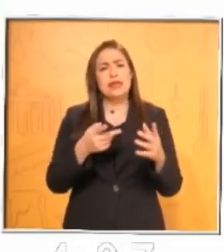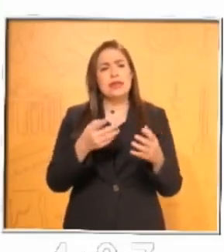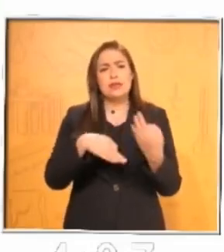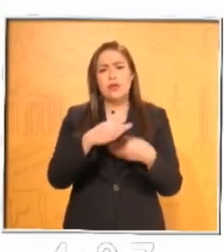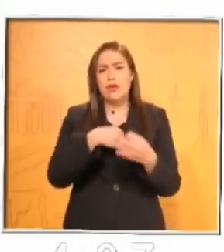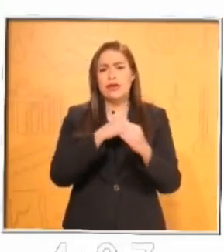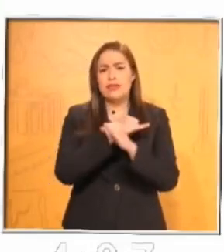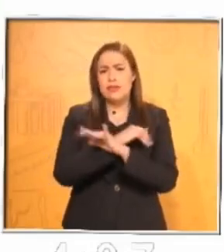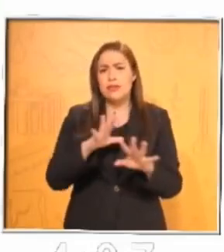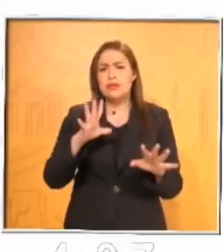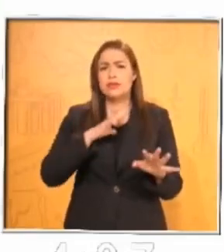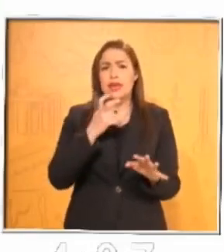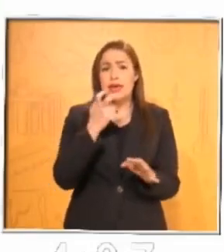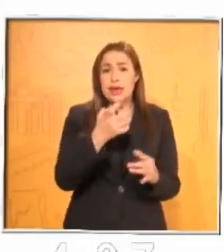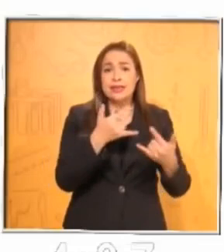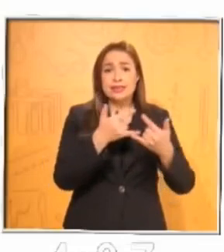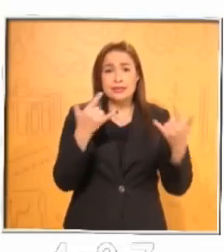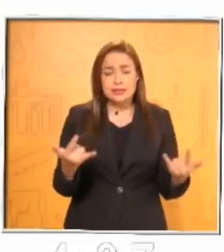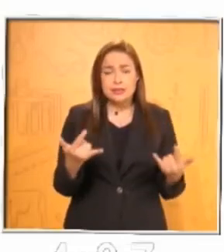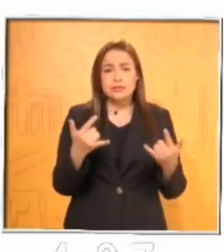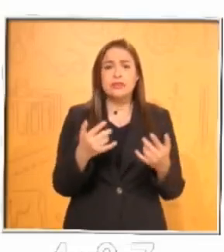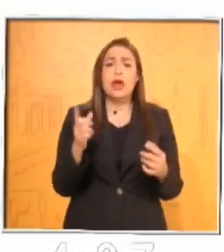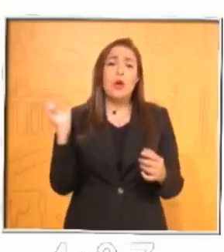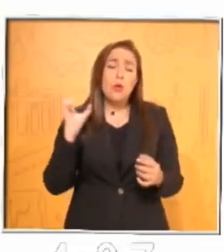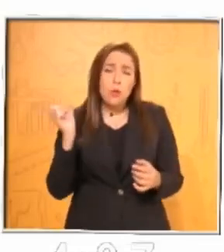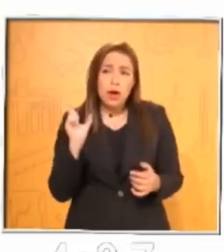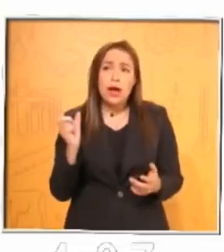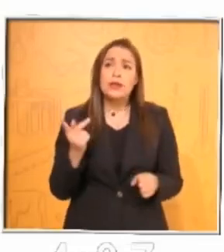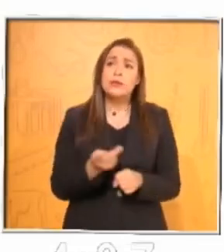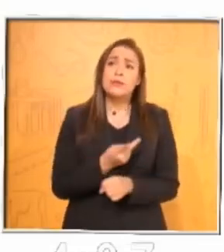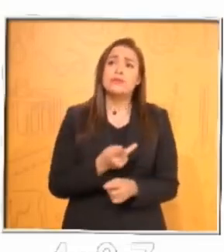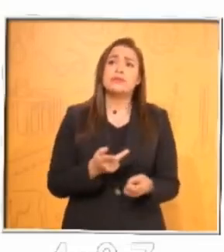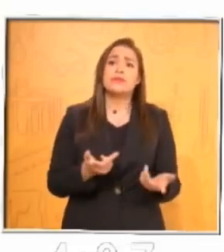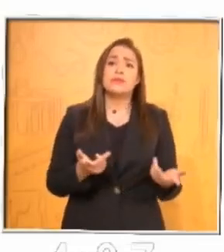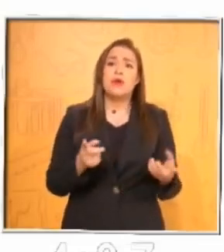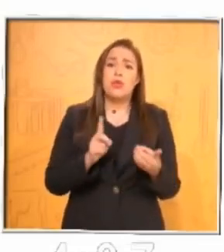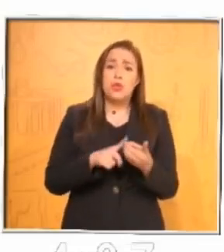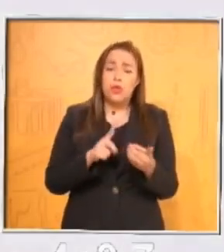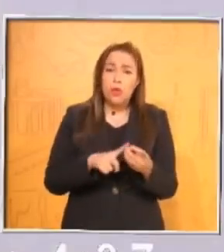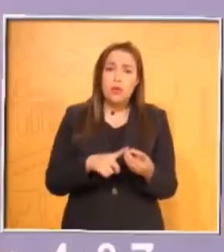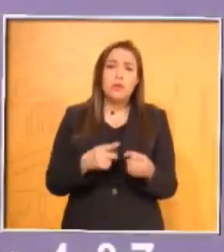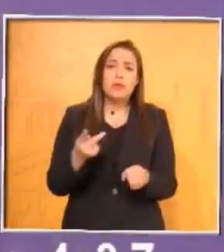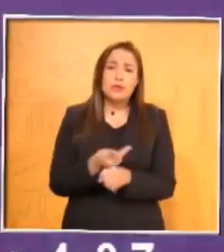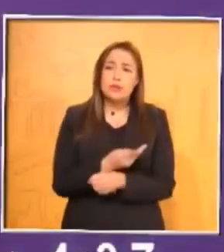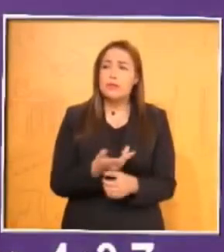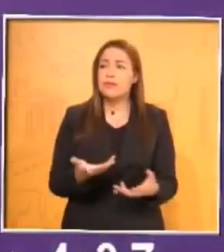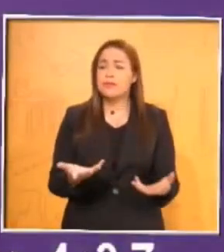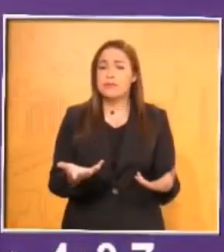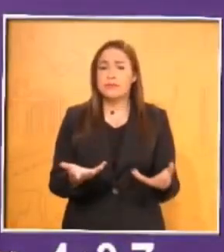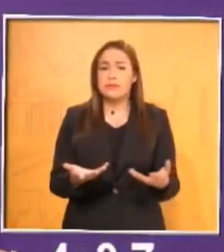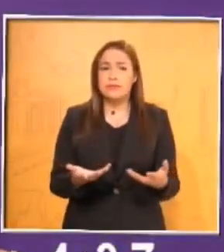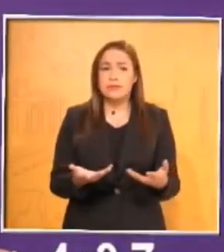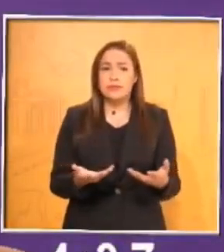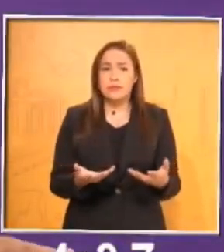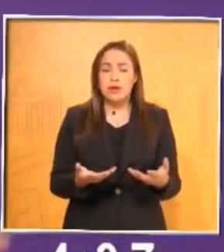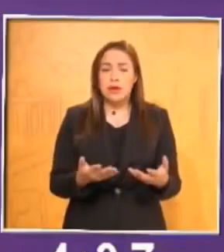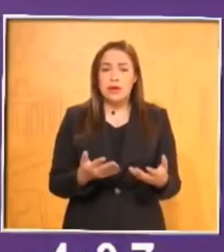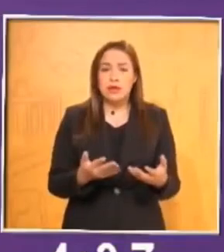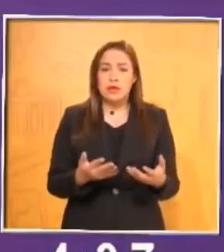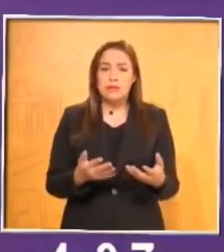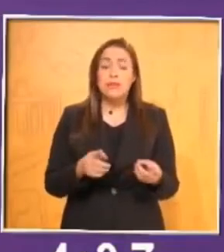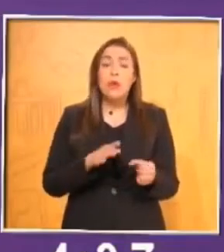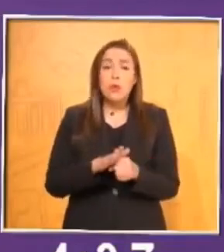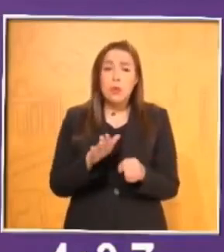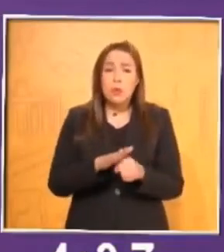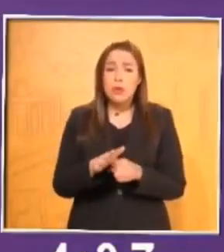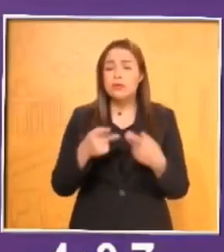about your story. Where does it happen? What's happening in that story? Which kind of characters are